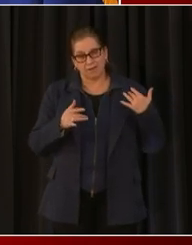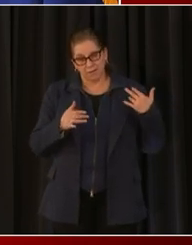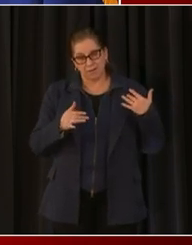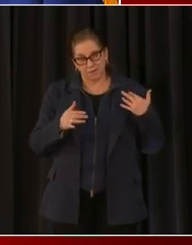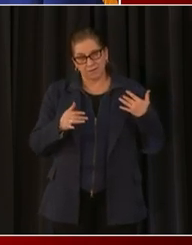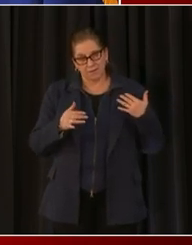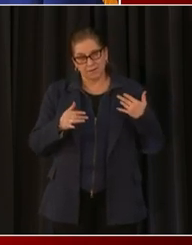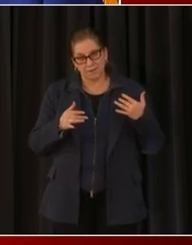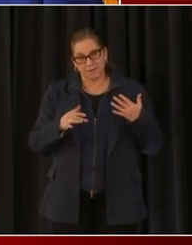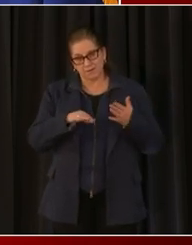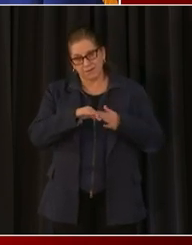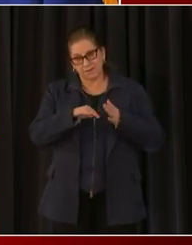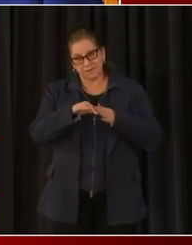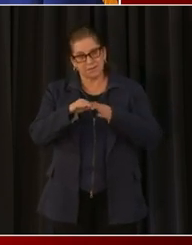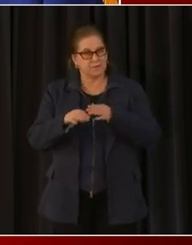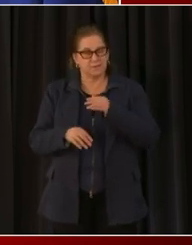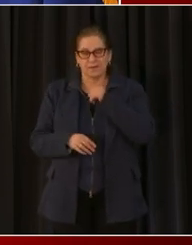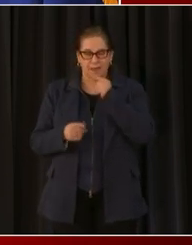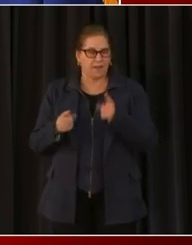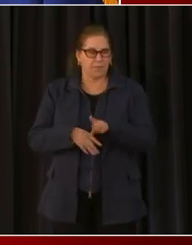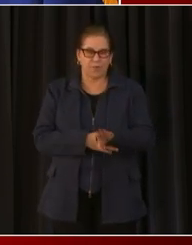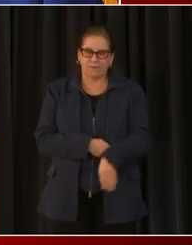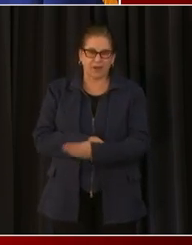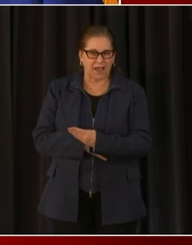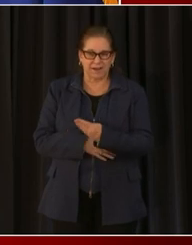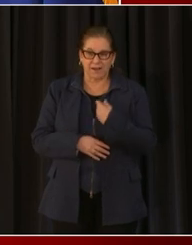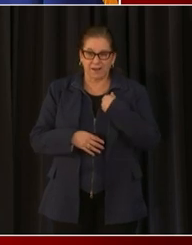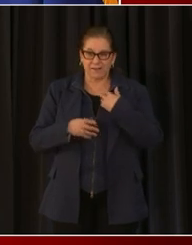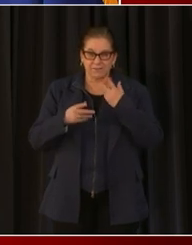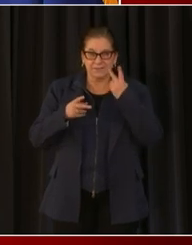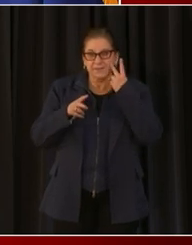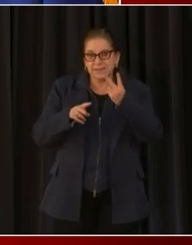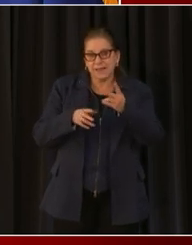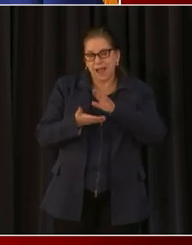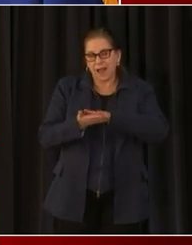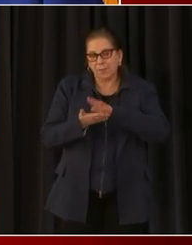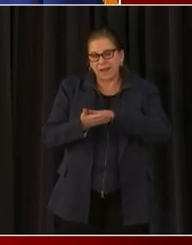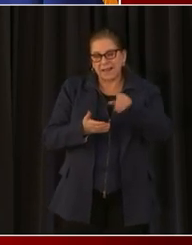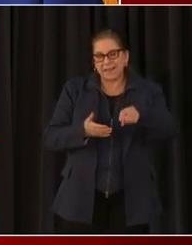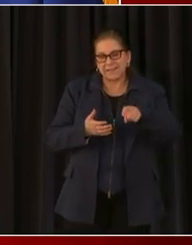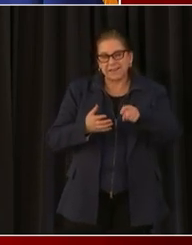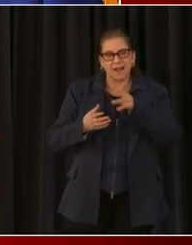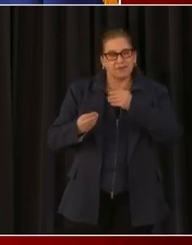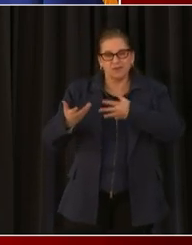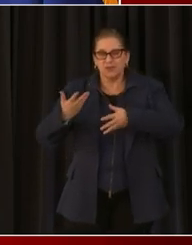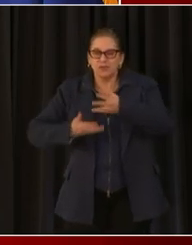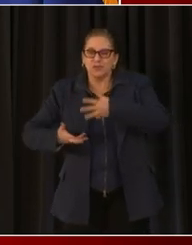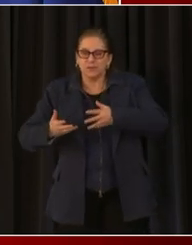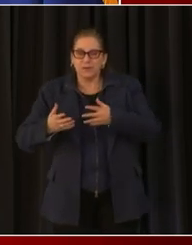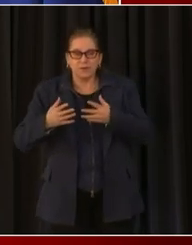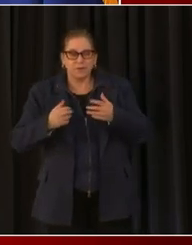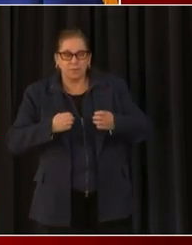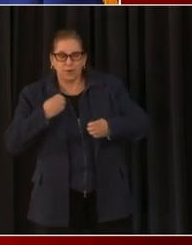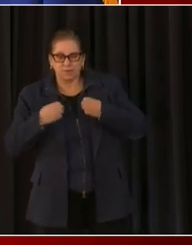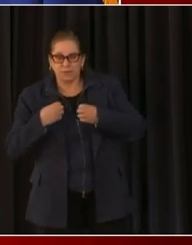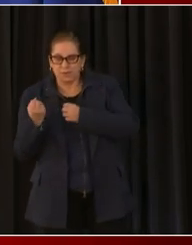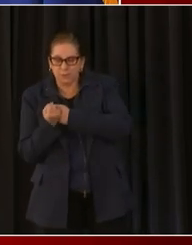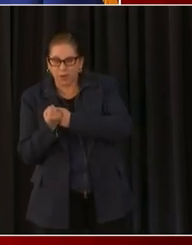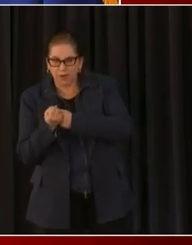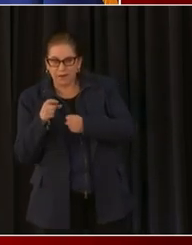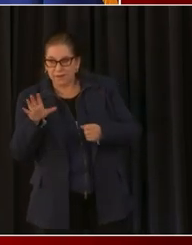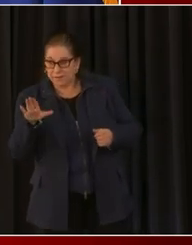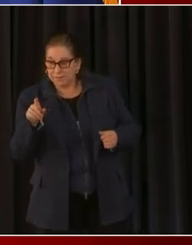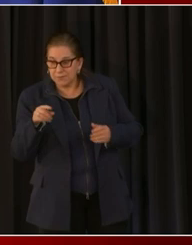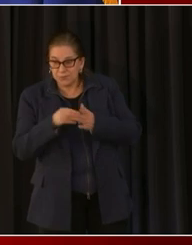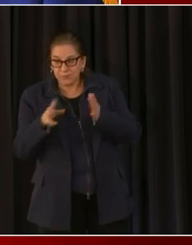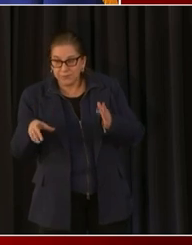time. And not only do we need to be focused on the academic needs of our students, but you also see in our plan the social emotional needs for